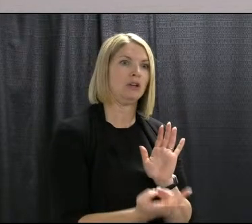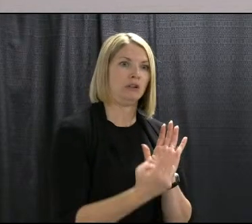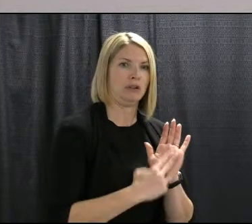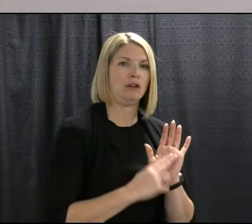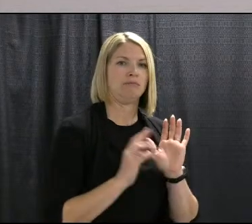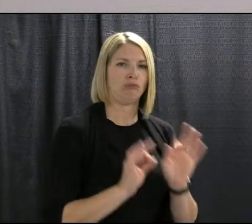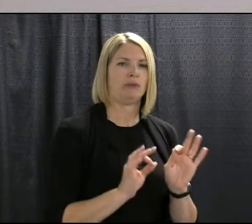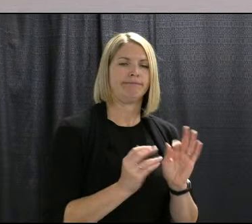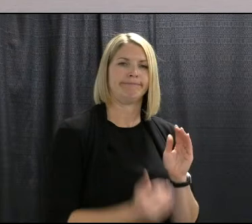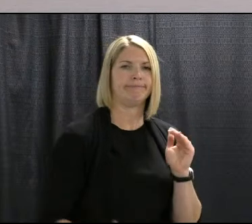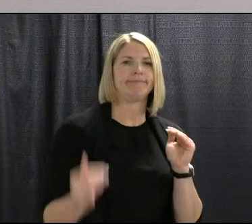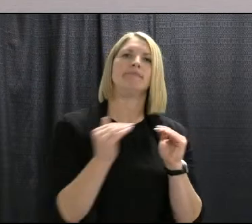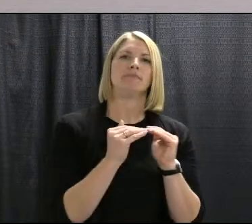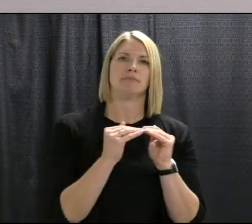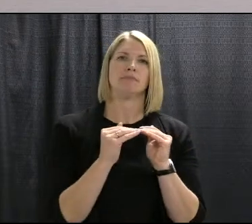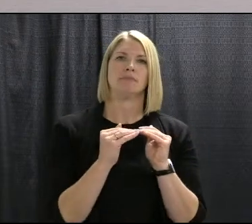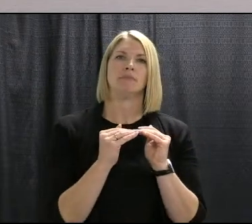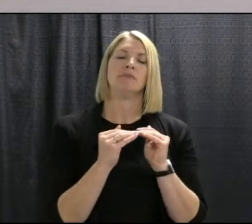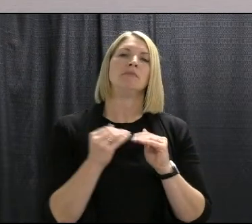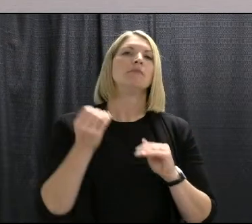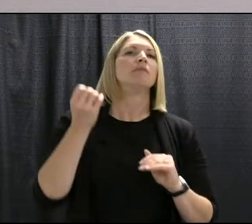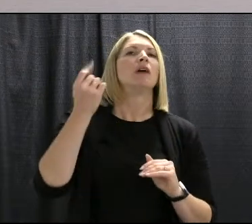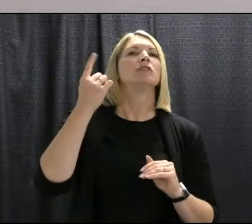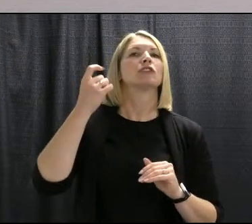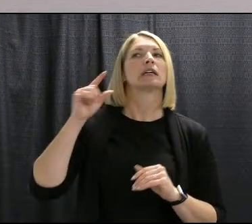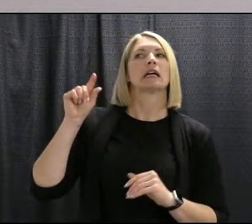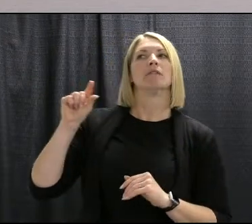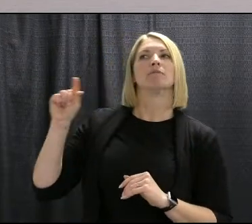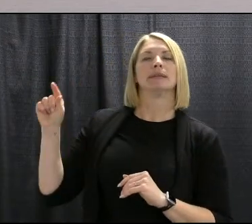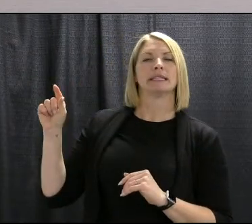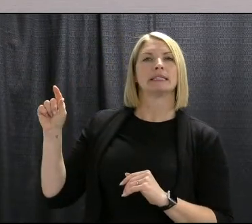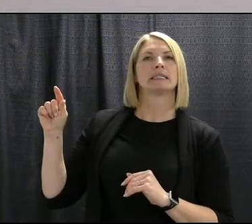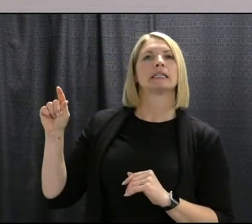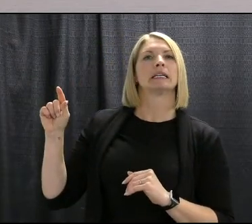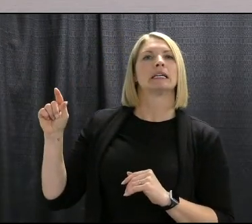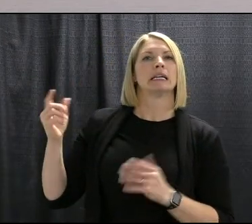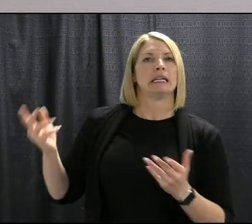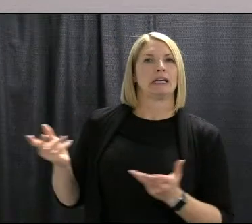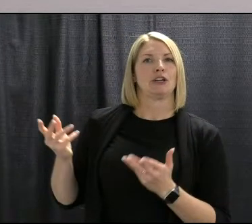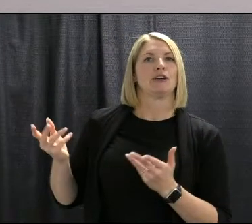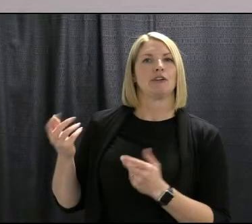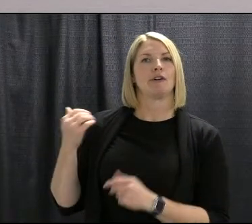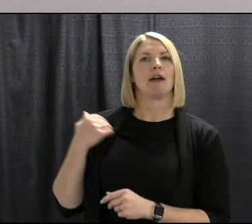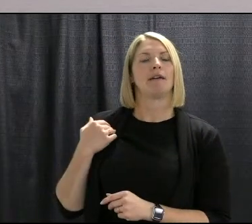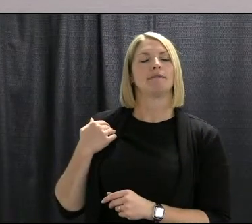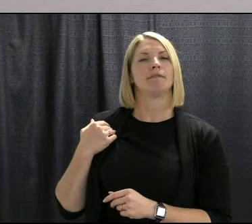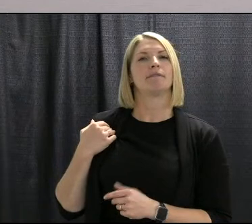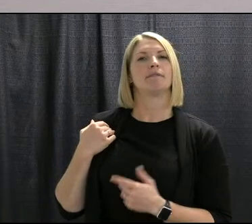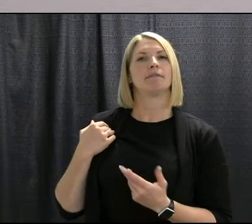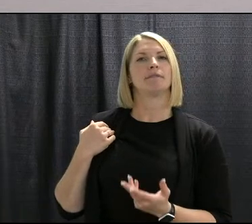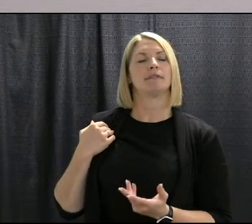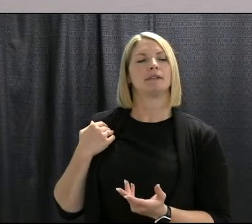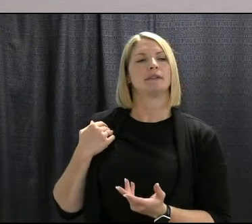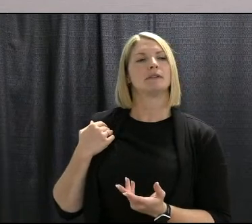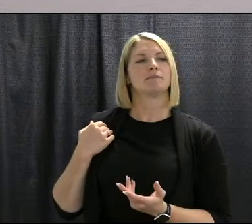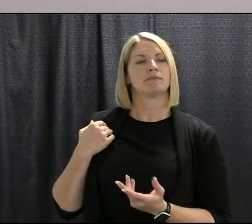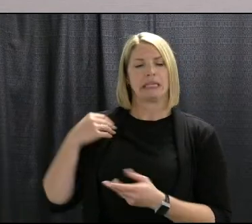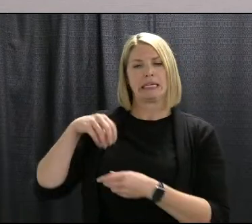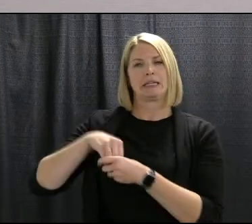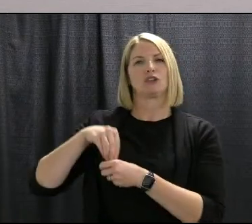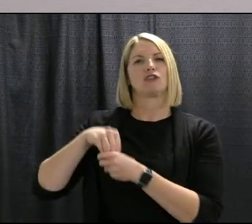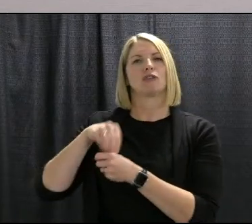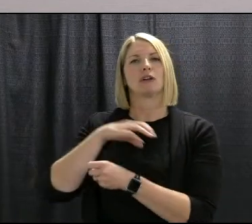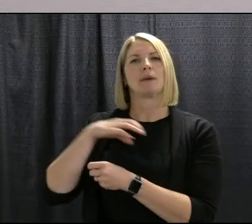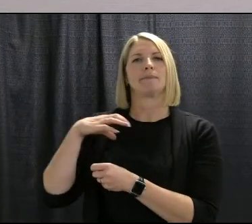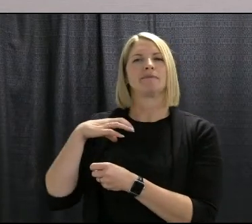making sure, for example, internal to government, we have a committee that'll be both on there's a